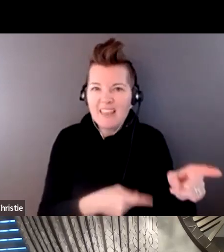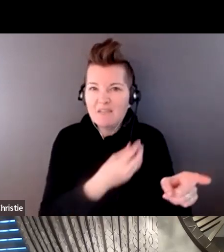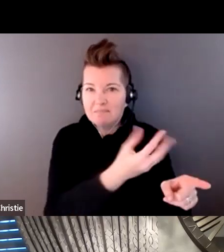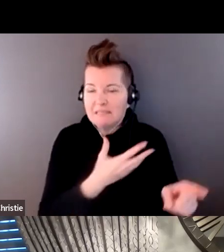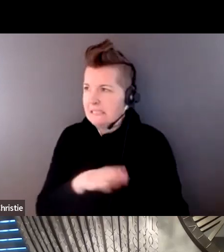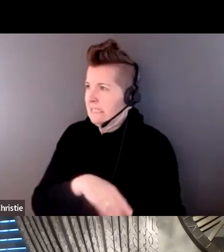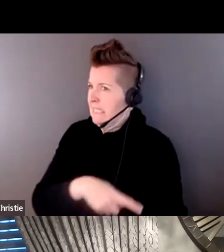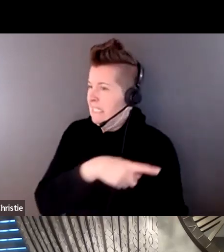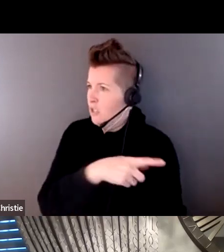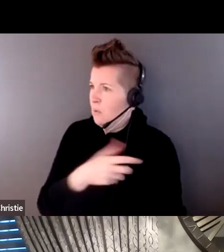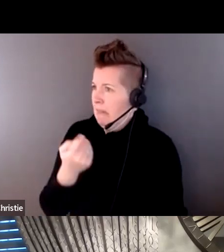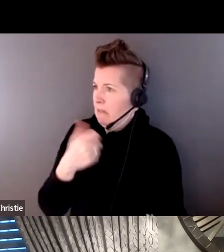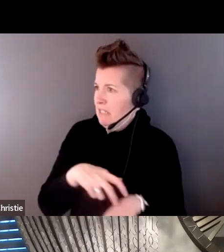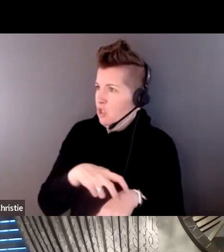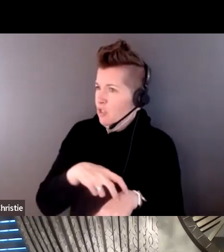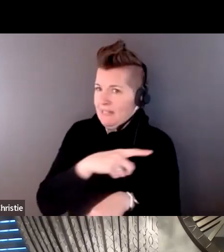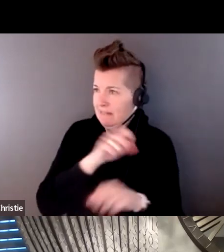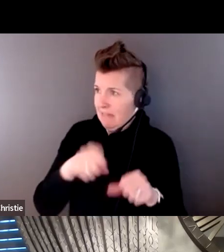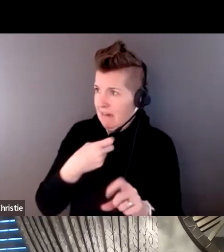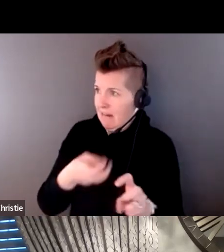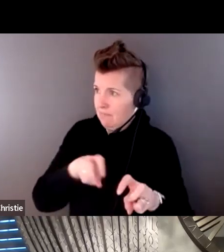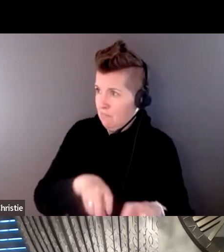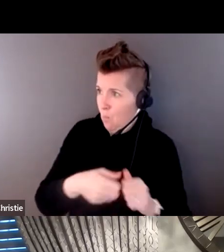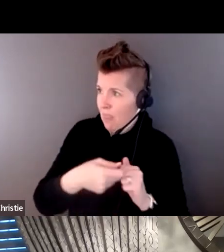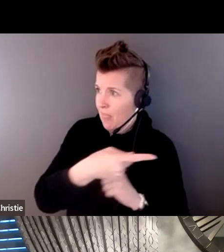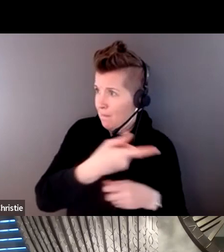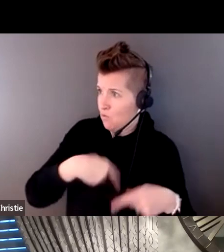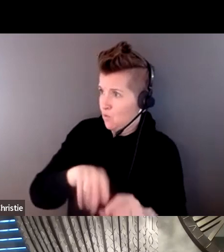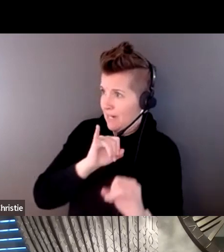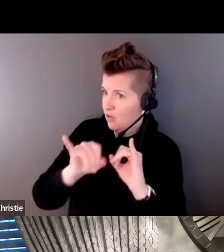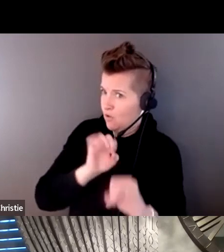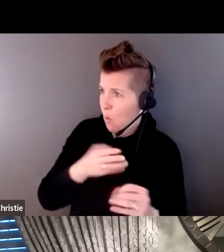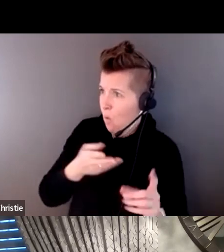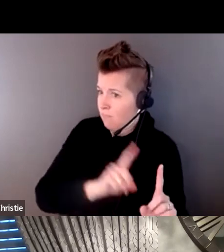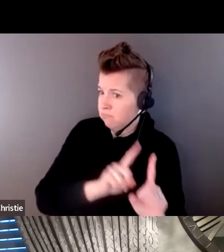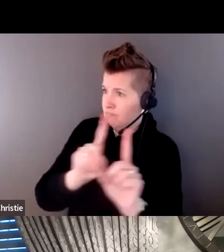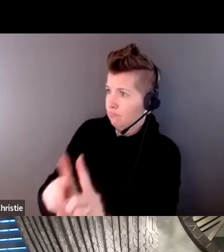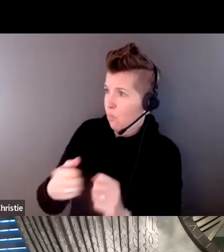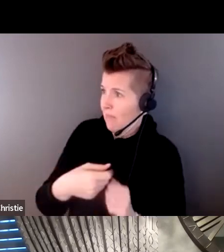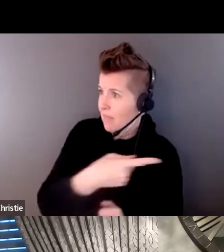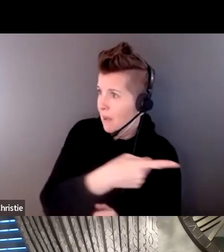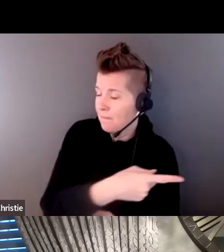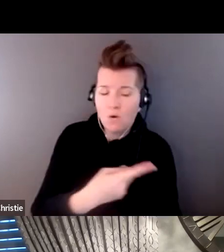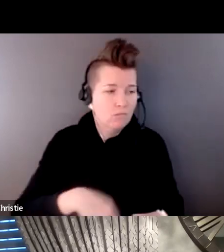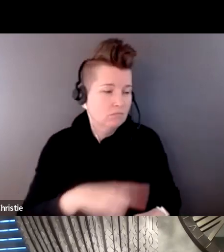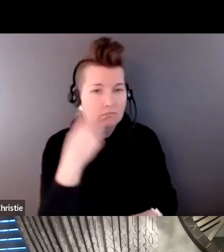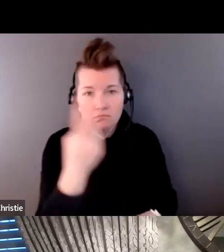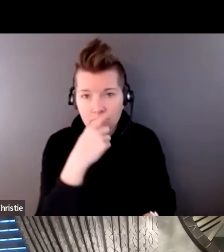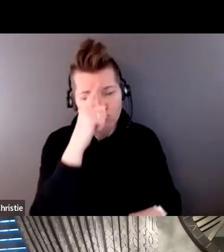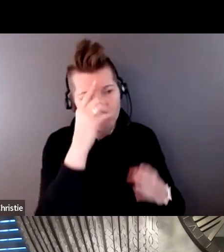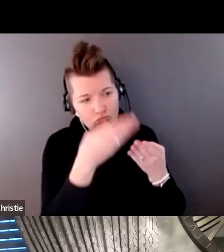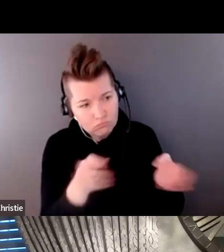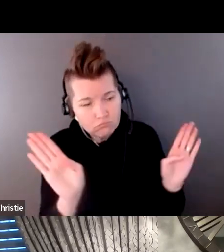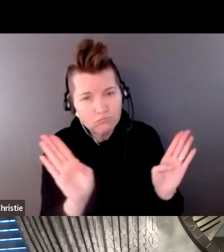Are you okay if I sit in with them on the interview or attend the interview with them? And we have always been open and understanding and